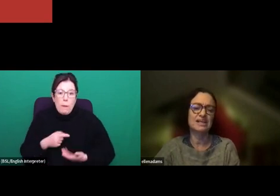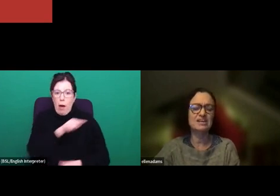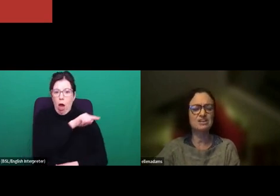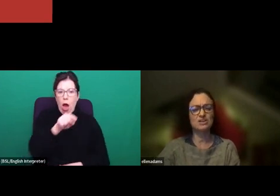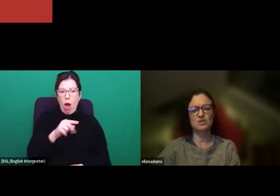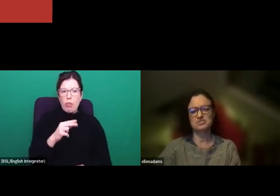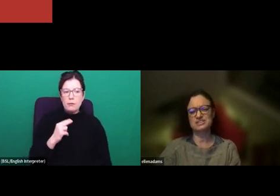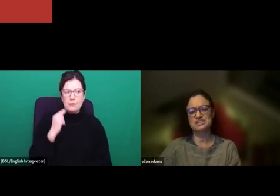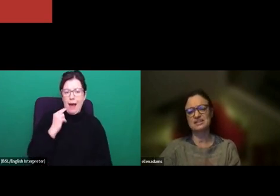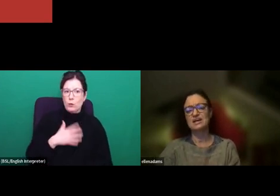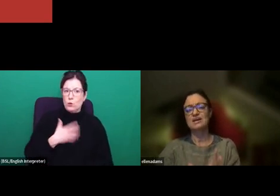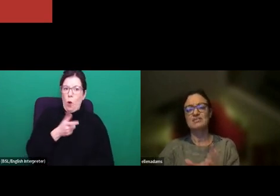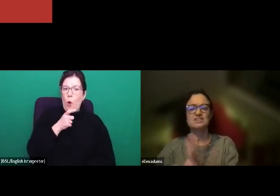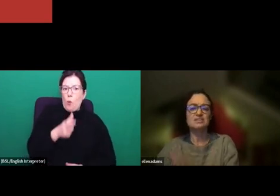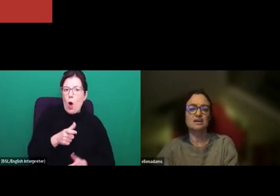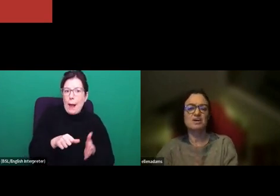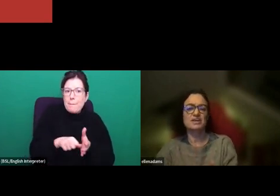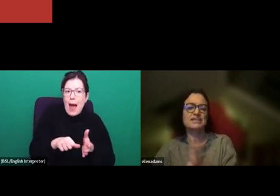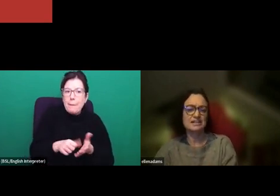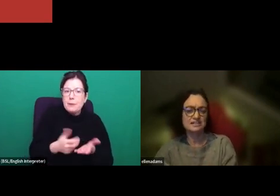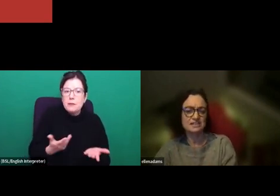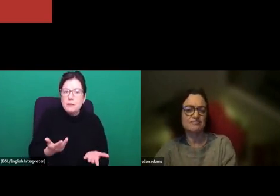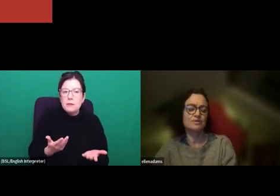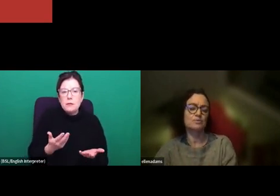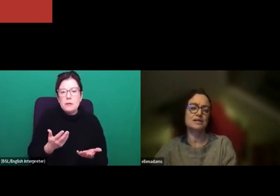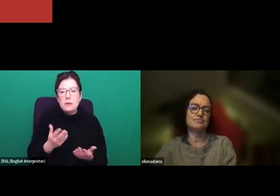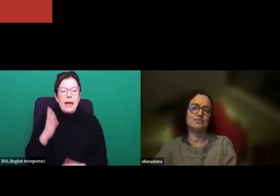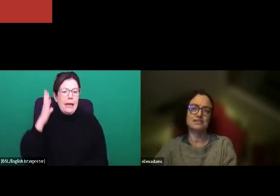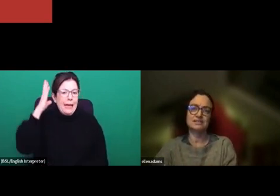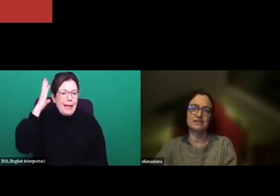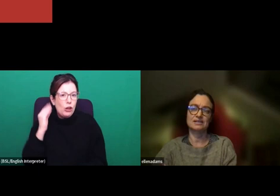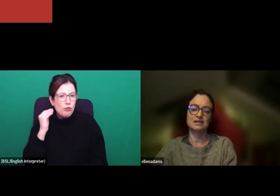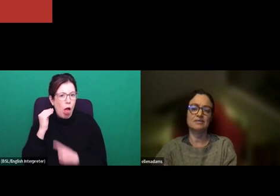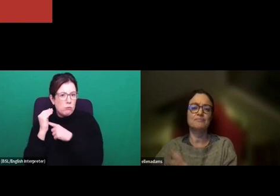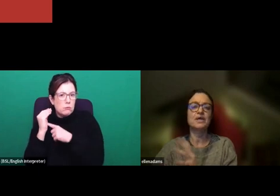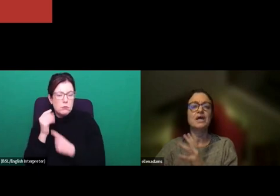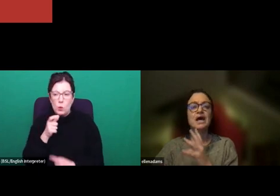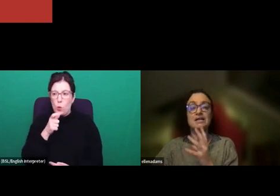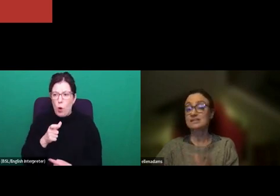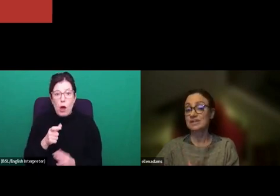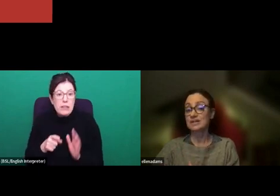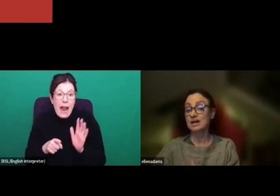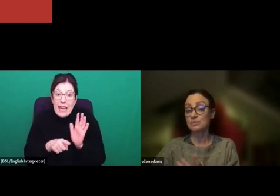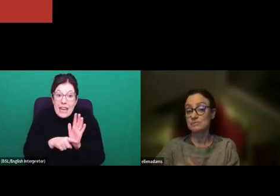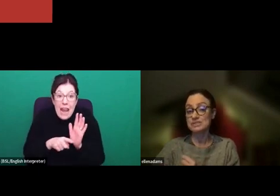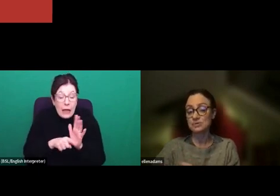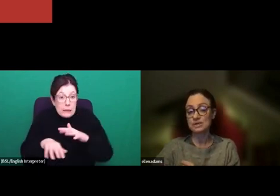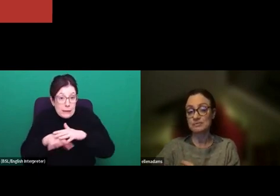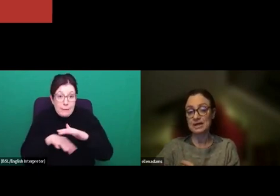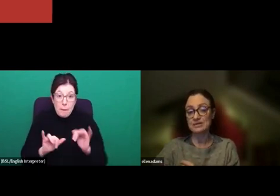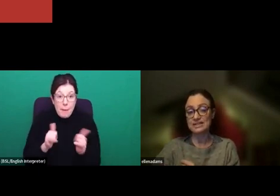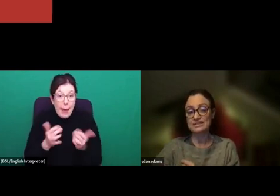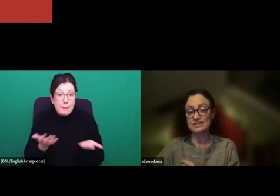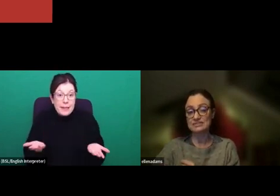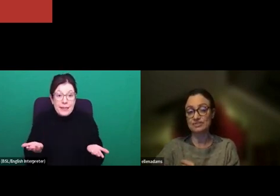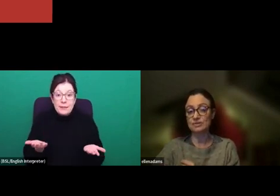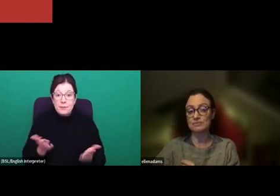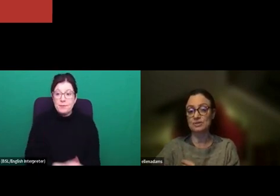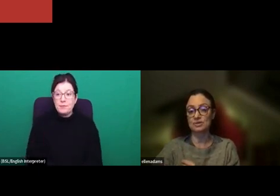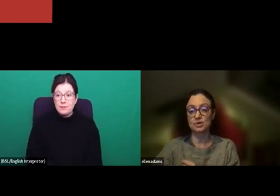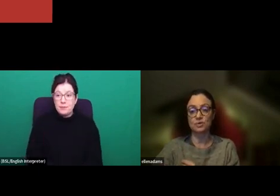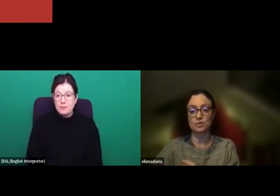with that. Hearing loss is sort of a rather negative way of phrasing it. And something I will be talking about is